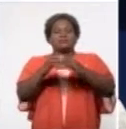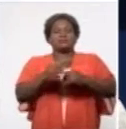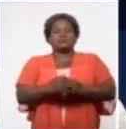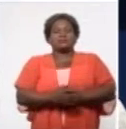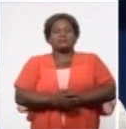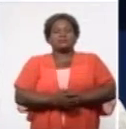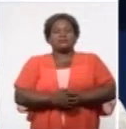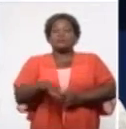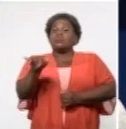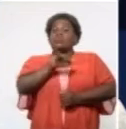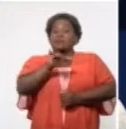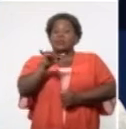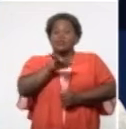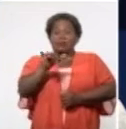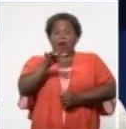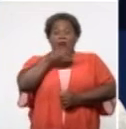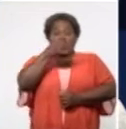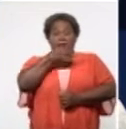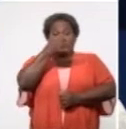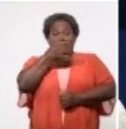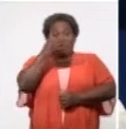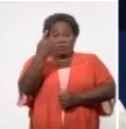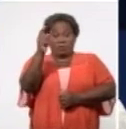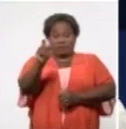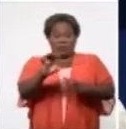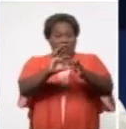1 from Mayabeque. So we accumulate